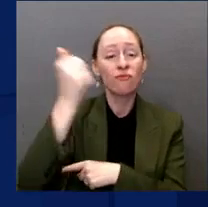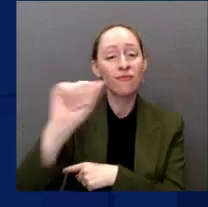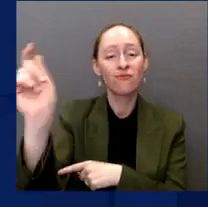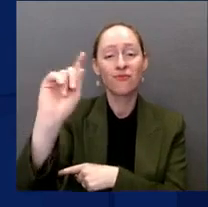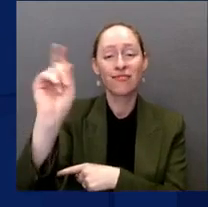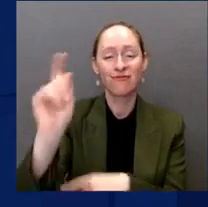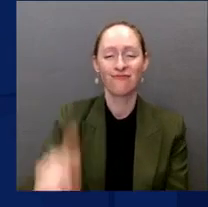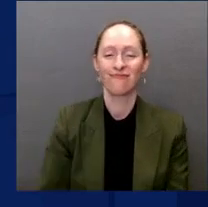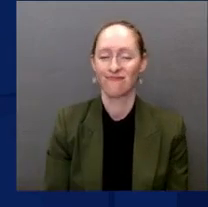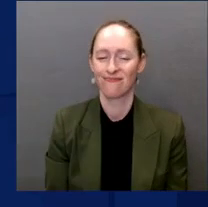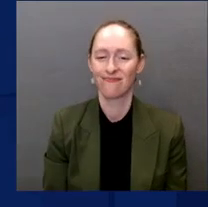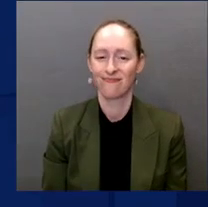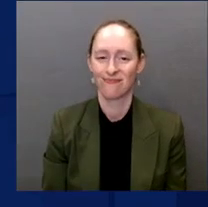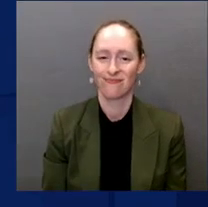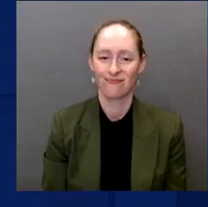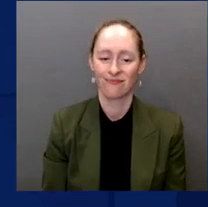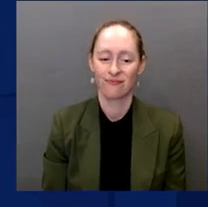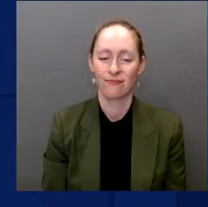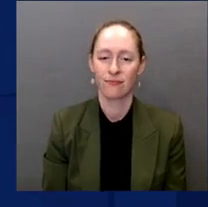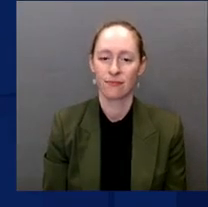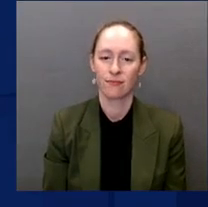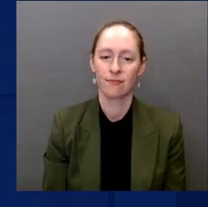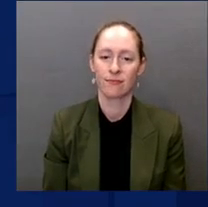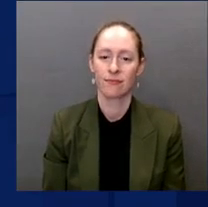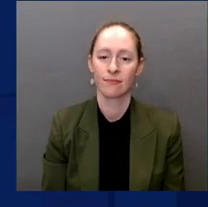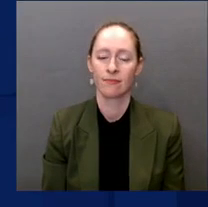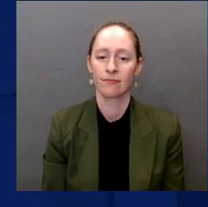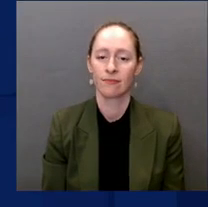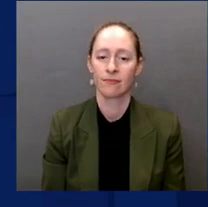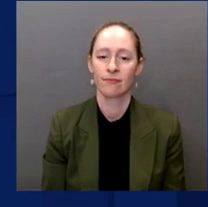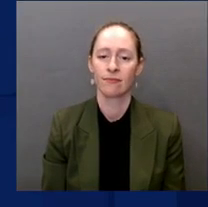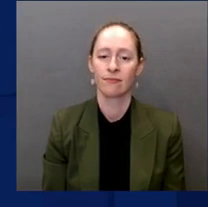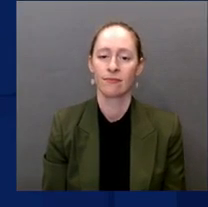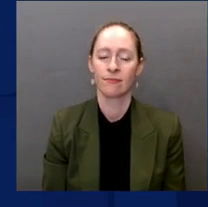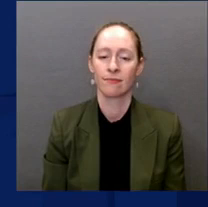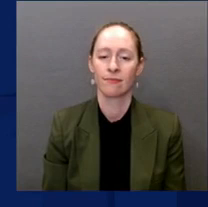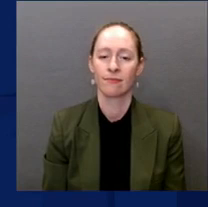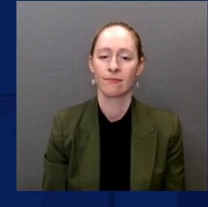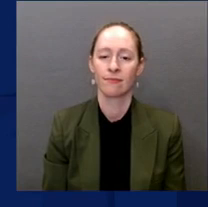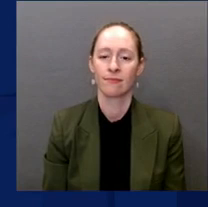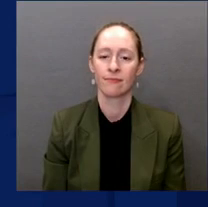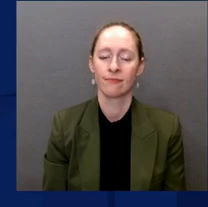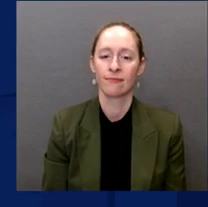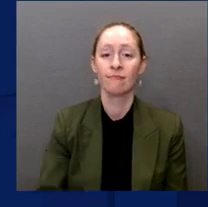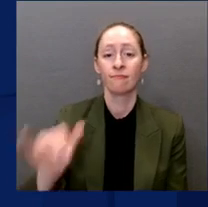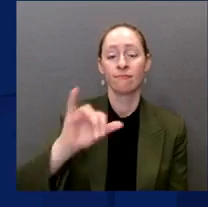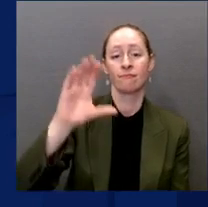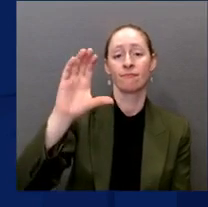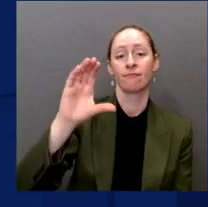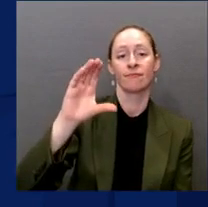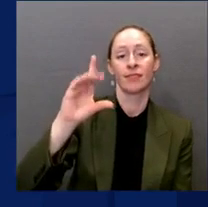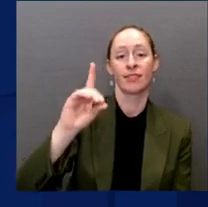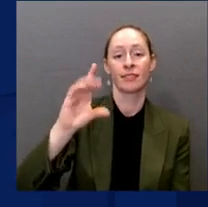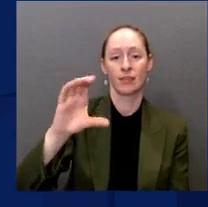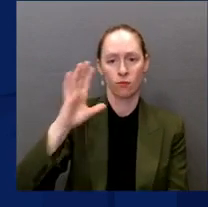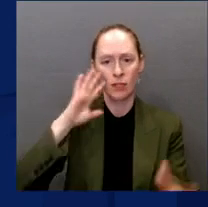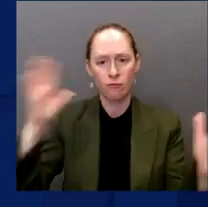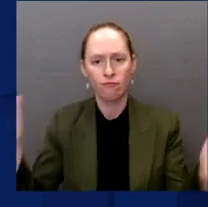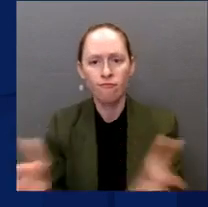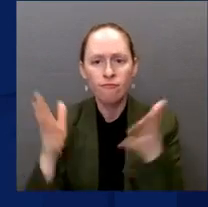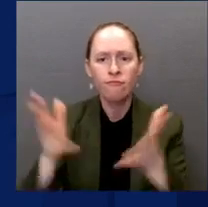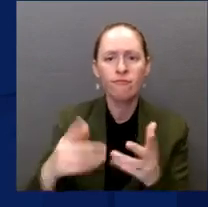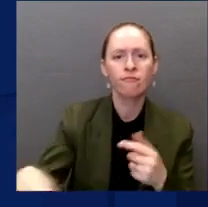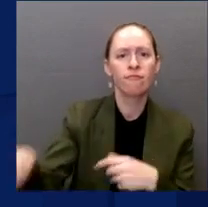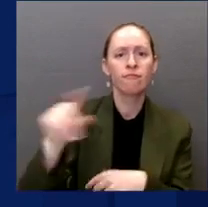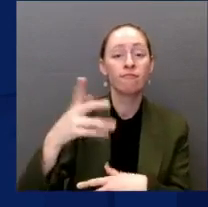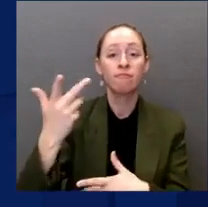are going to help schools expand physical education classes into summer schools and summer programs so kids get off to a healthy start in